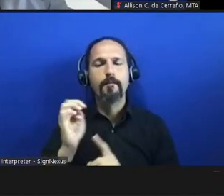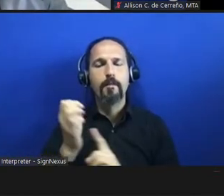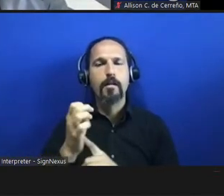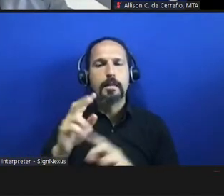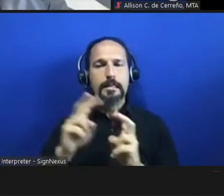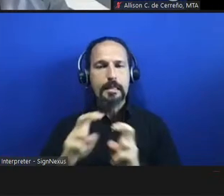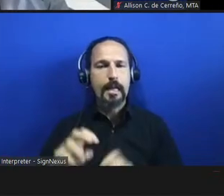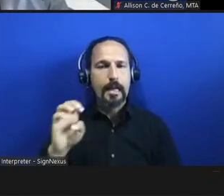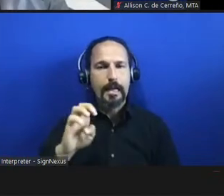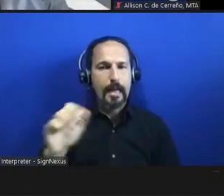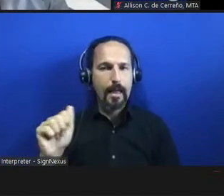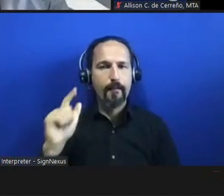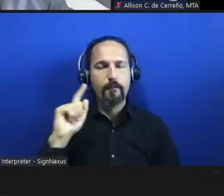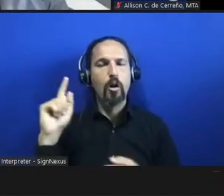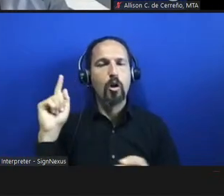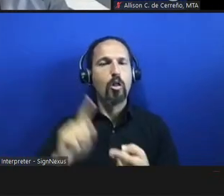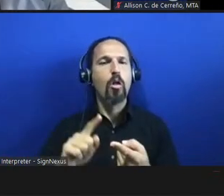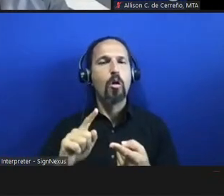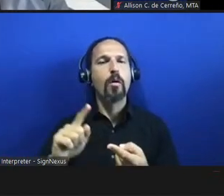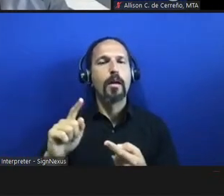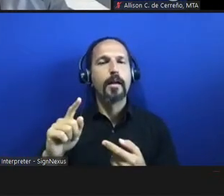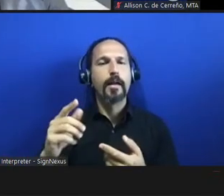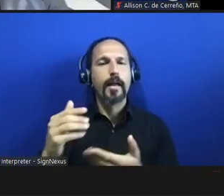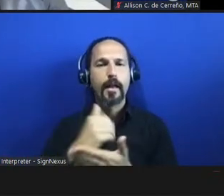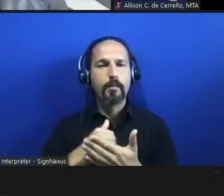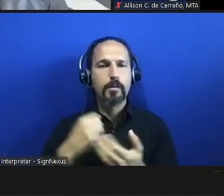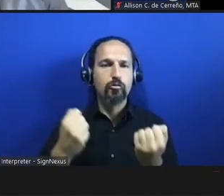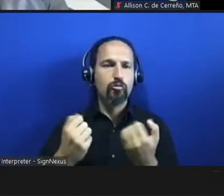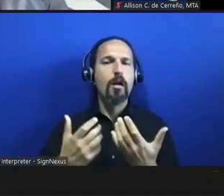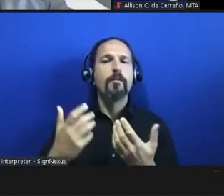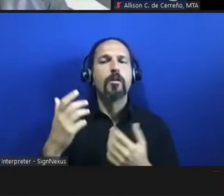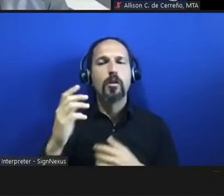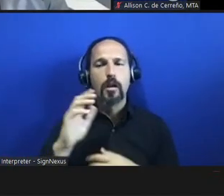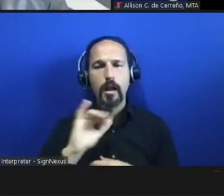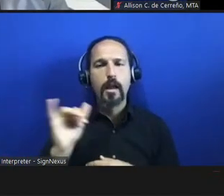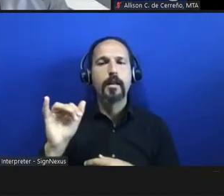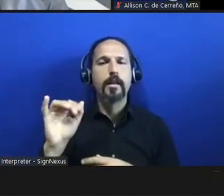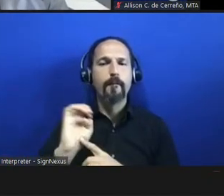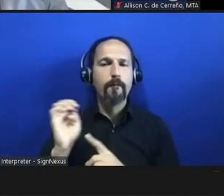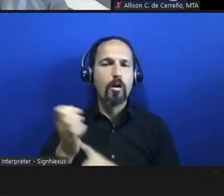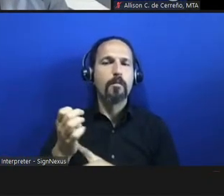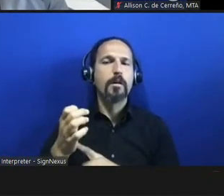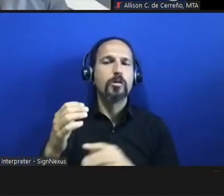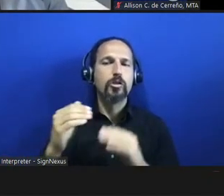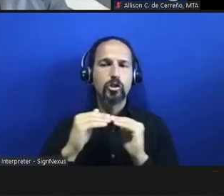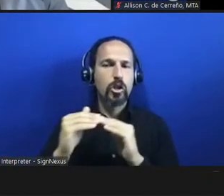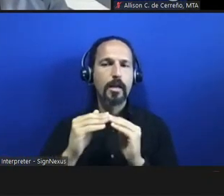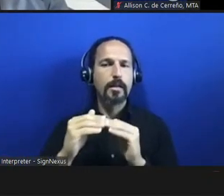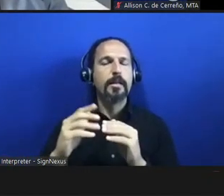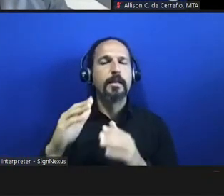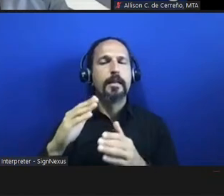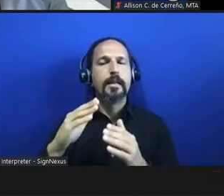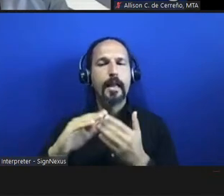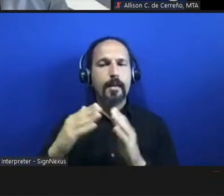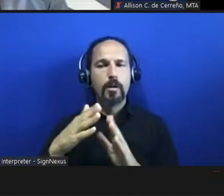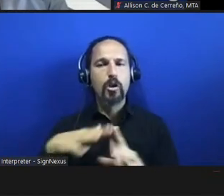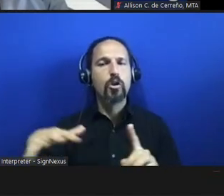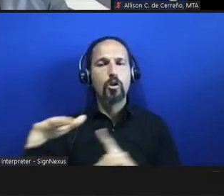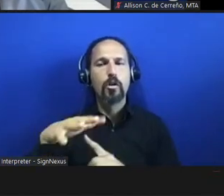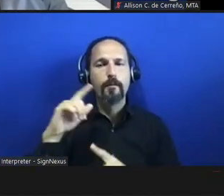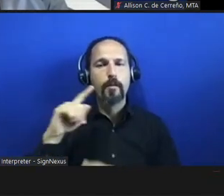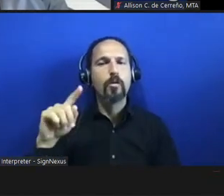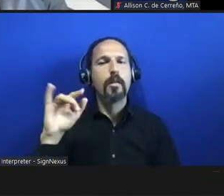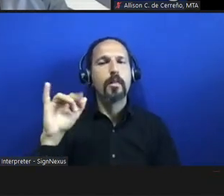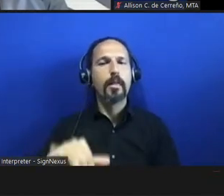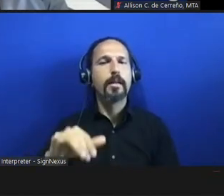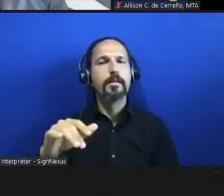adverse impacts to low-income drivers as well as environment environmental justice neighborhoods that need to be addressed for the CP program